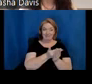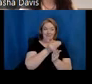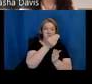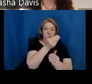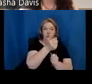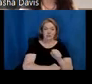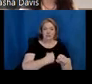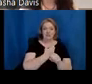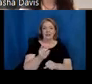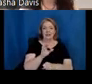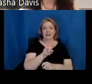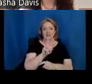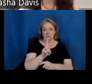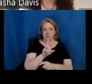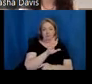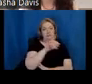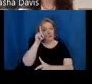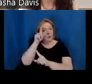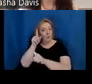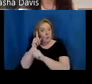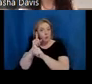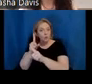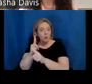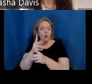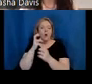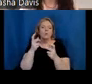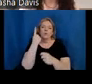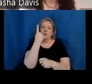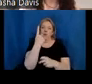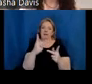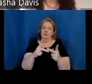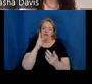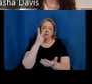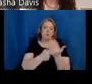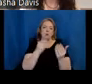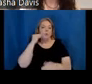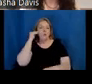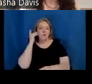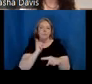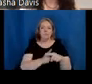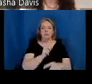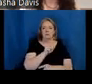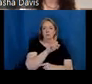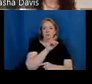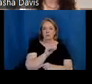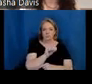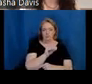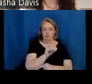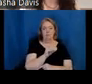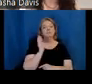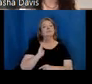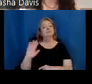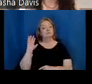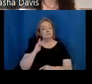idea was to create a space that could be both home and studio. Previously, they had lived and raised their